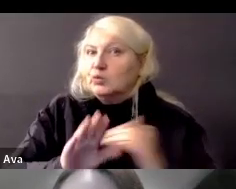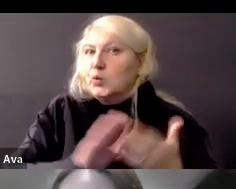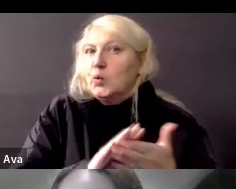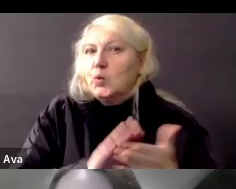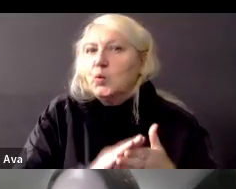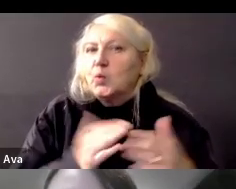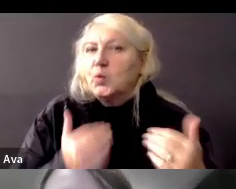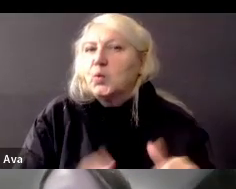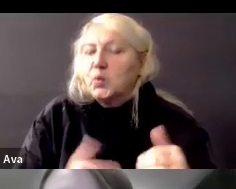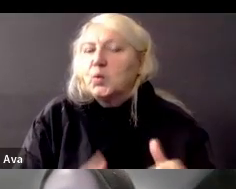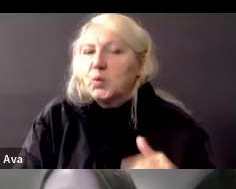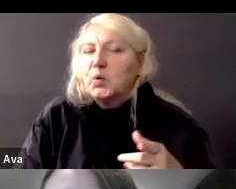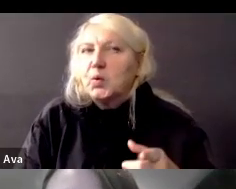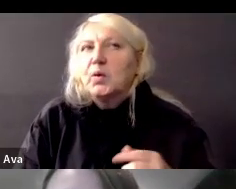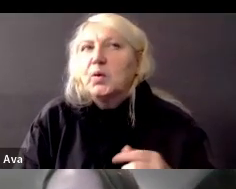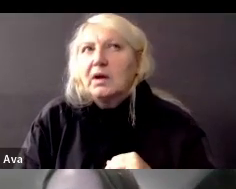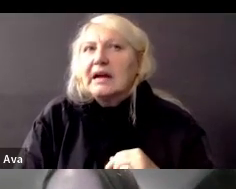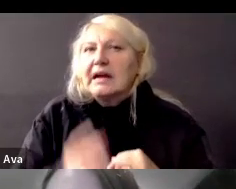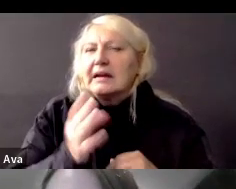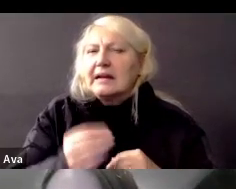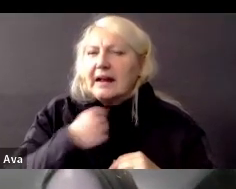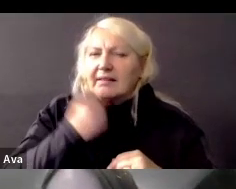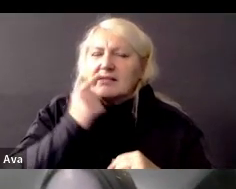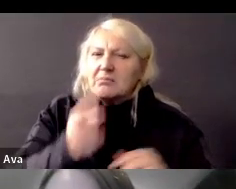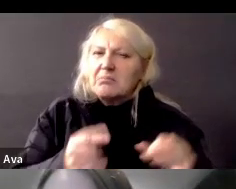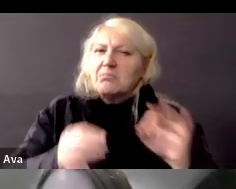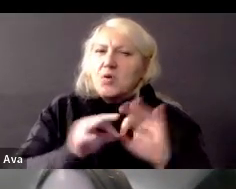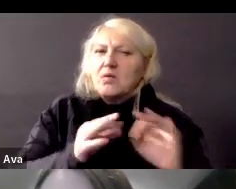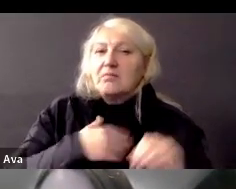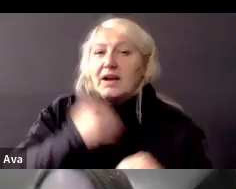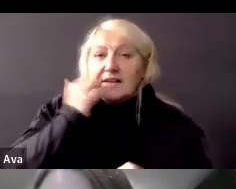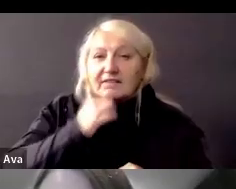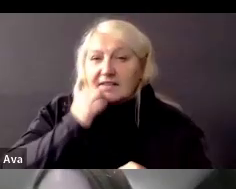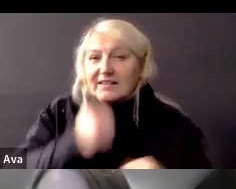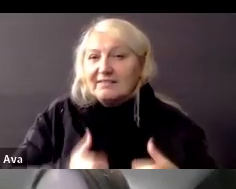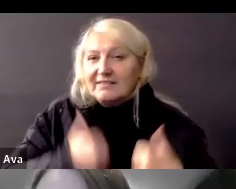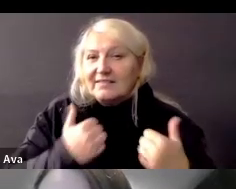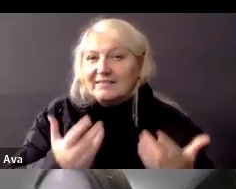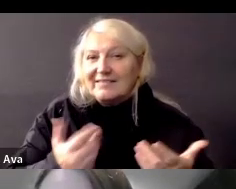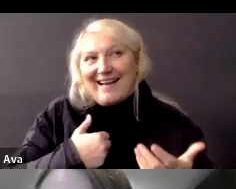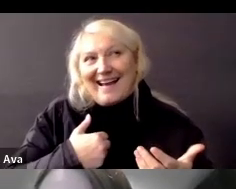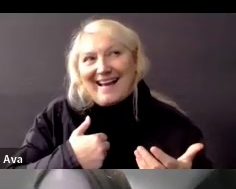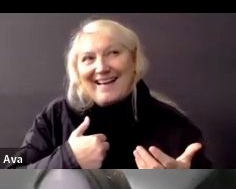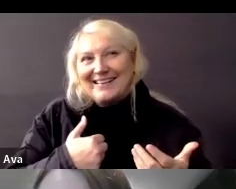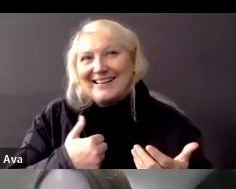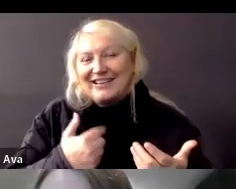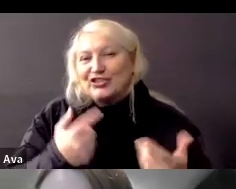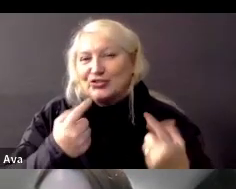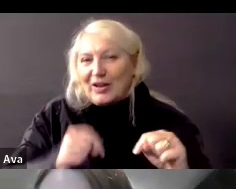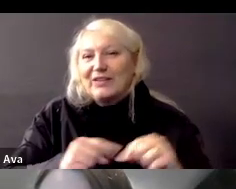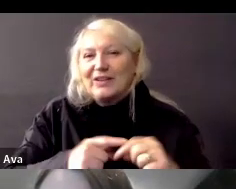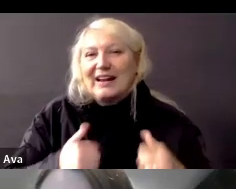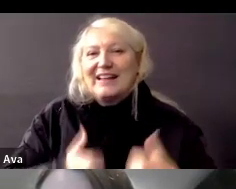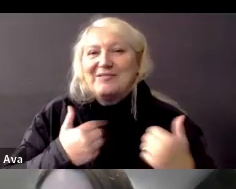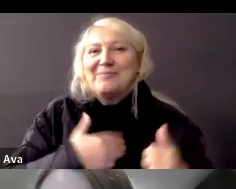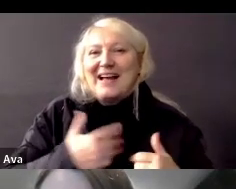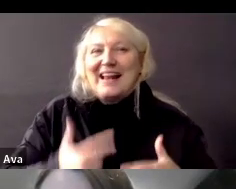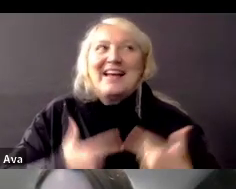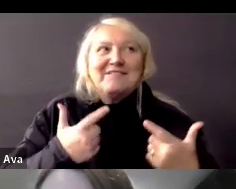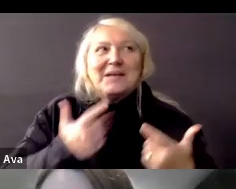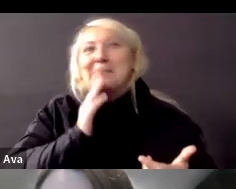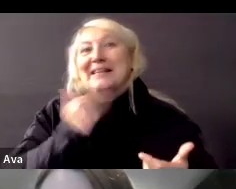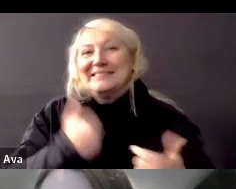important in my everyday life as I try to live my life the best I